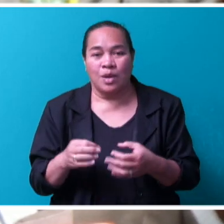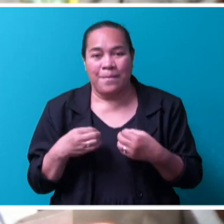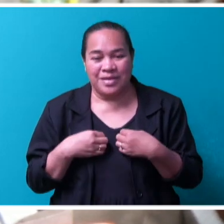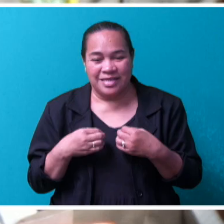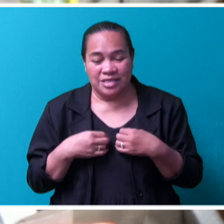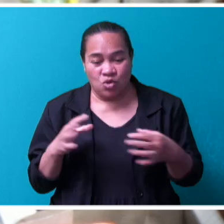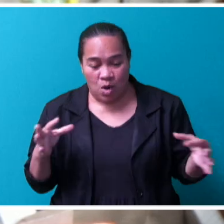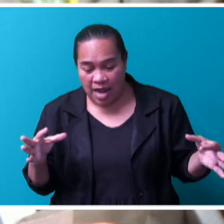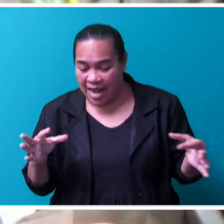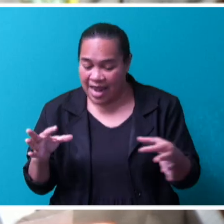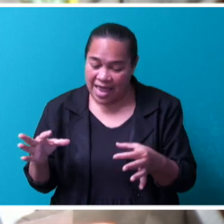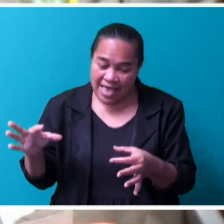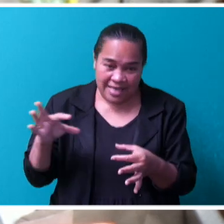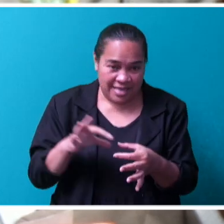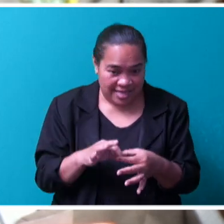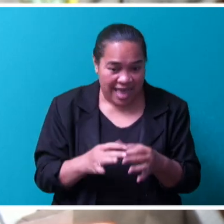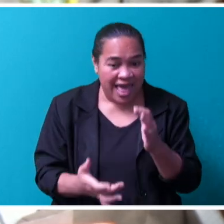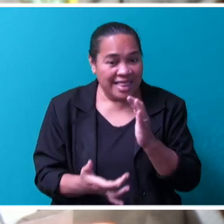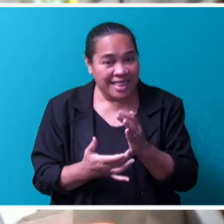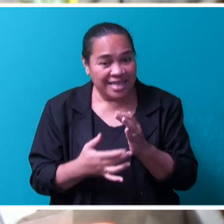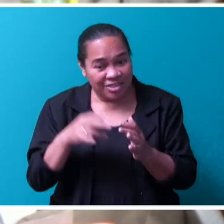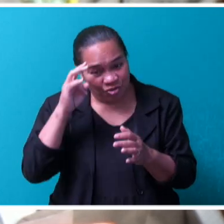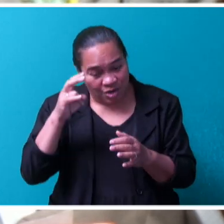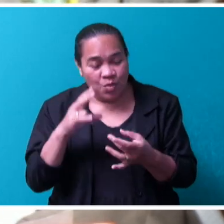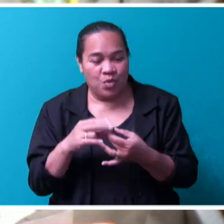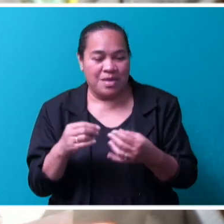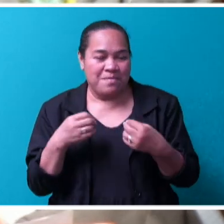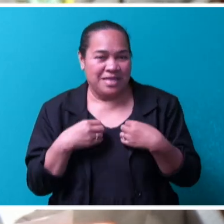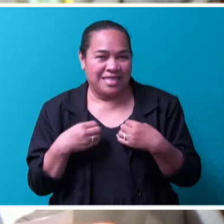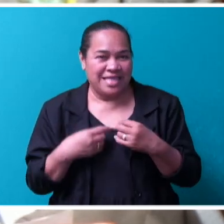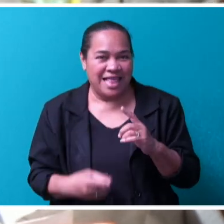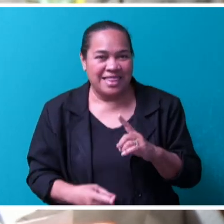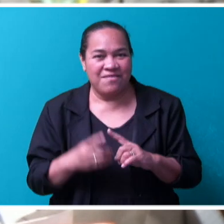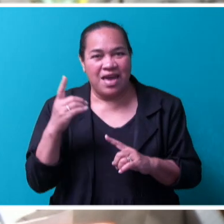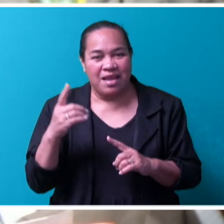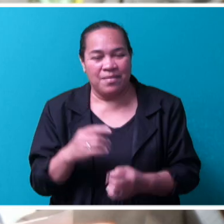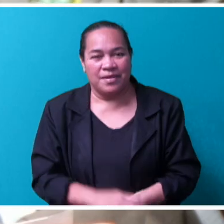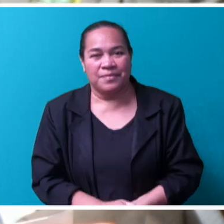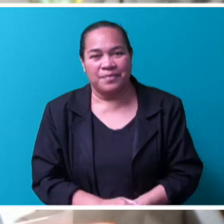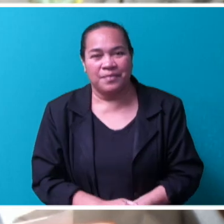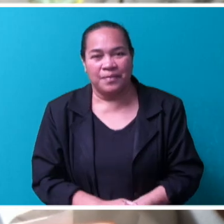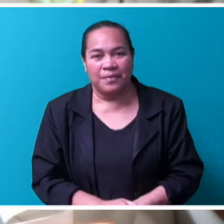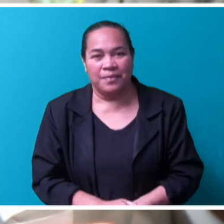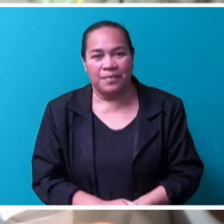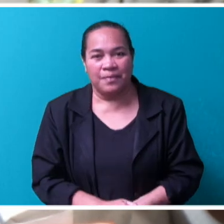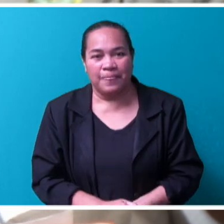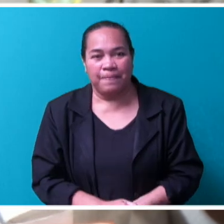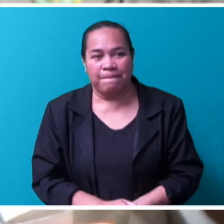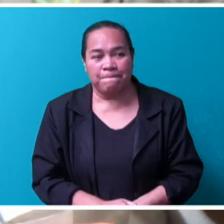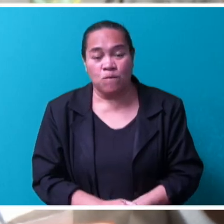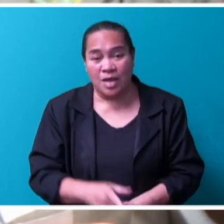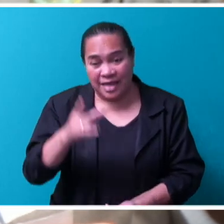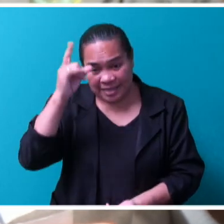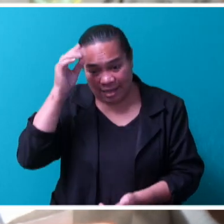linking technical training with business development. Mr. Speaker, sir, the iTaukei Land